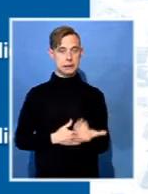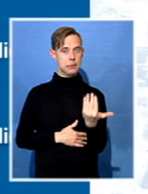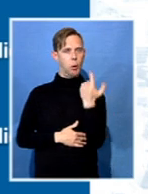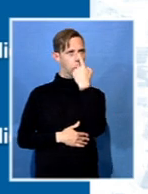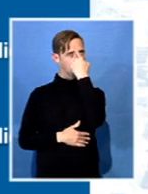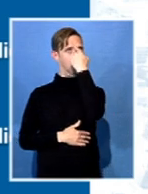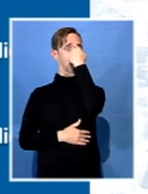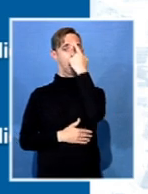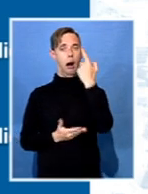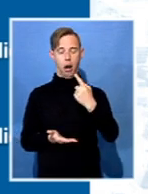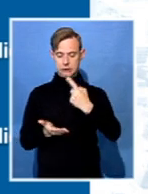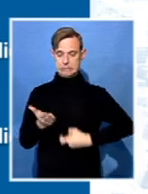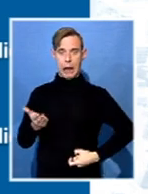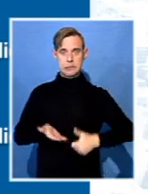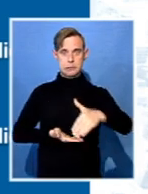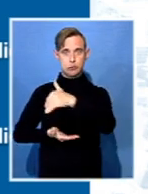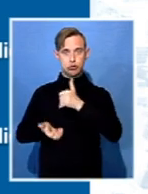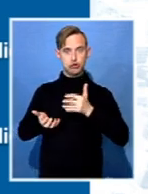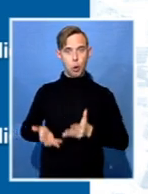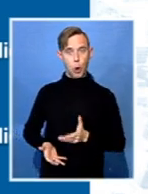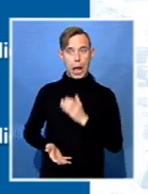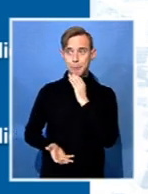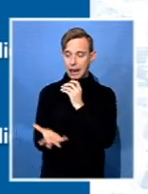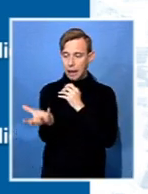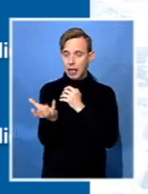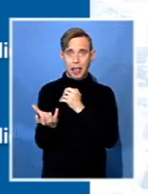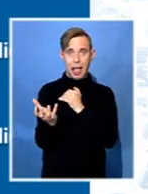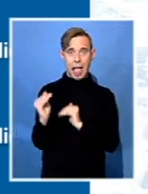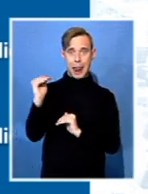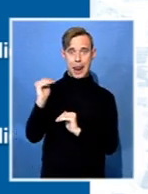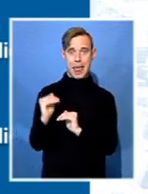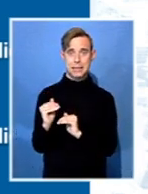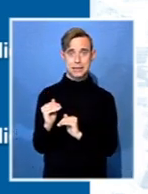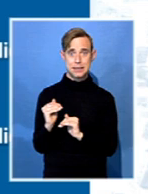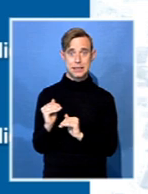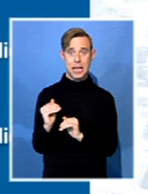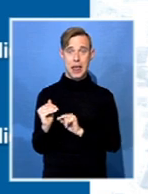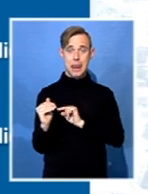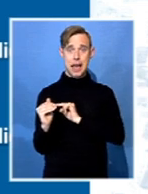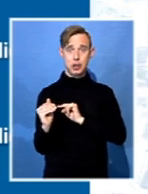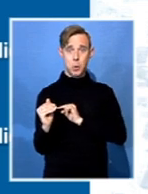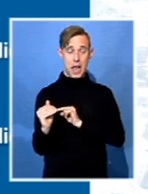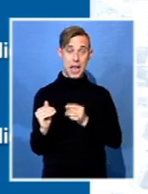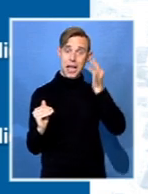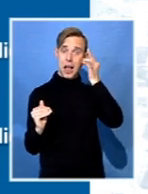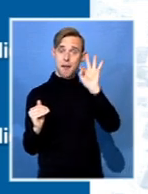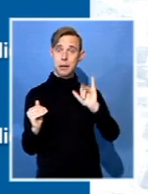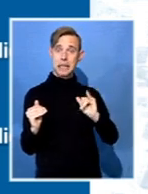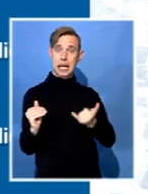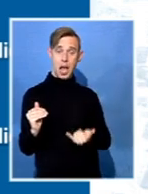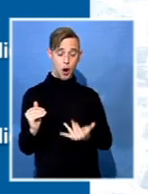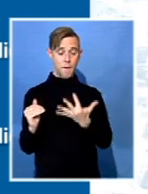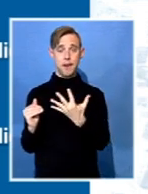means that there's less tax coming in than expected, and government has nearly 51 billion rand less to allocate